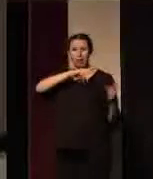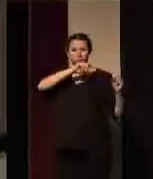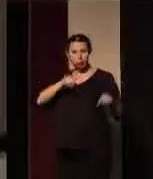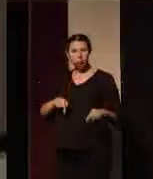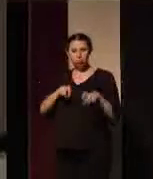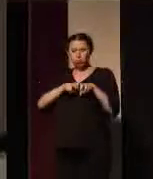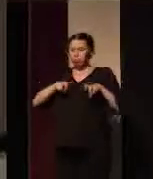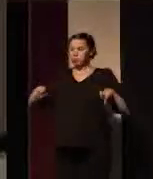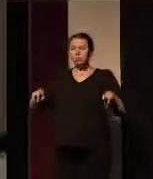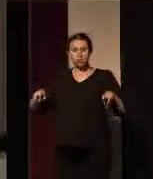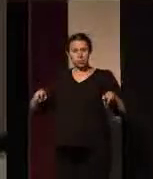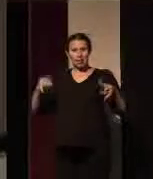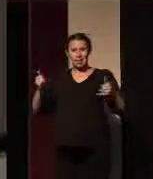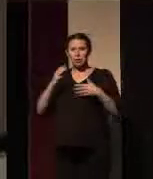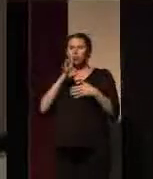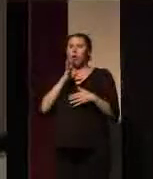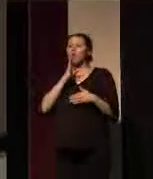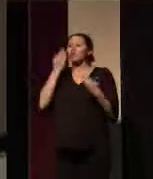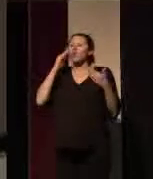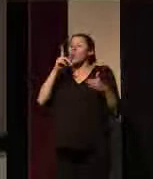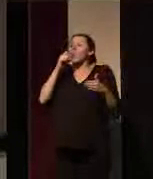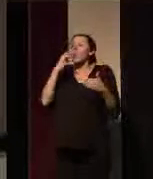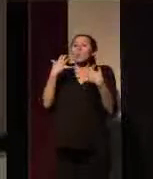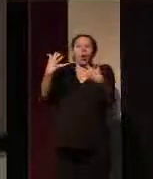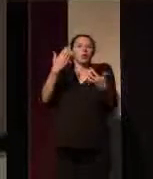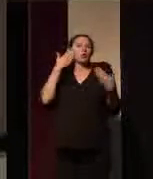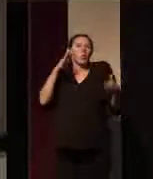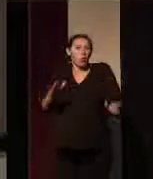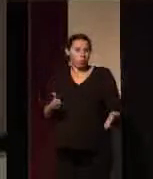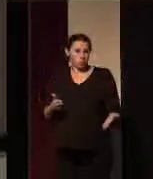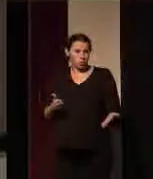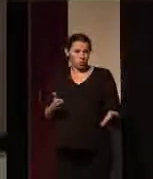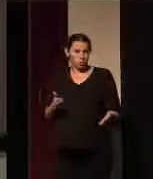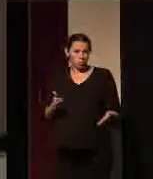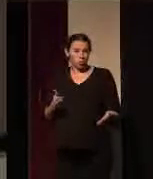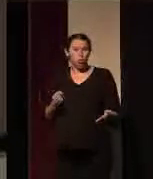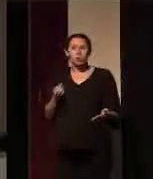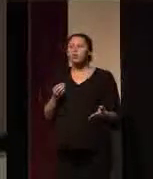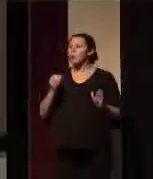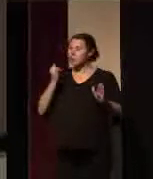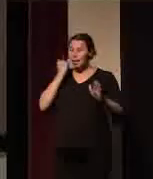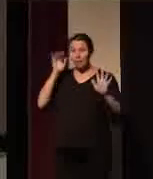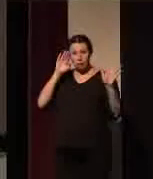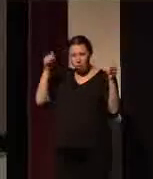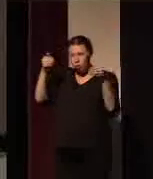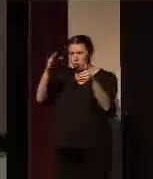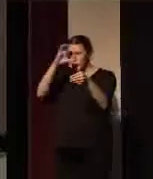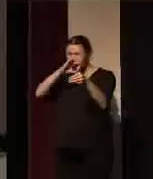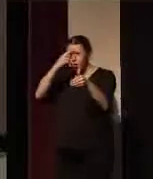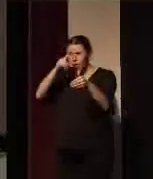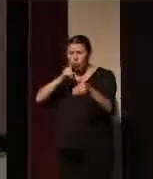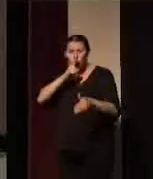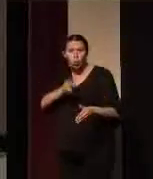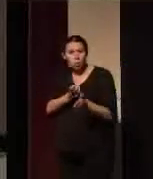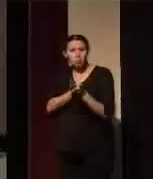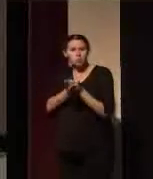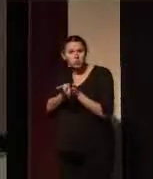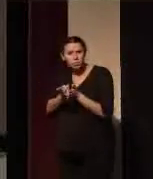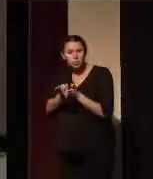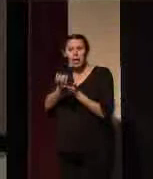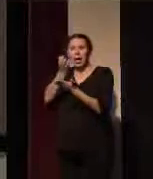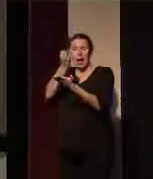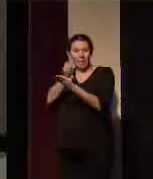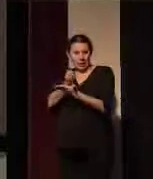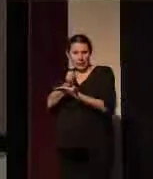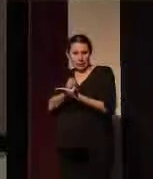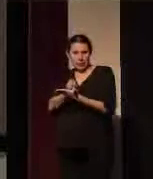This type of talk, we don't know who our audience is going to be. So I think as long as we keep our focus on the search for the truth, the evidence,